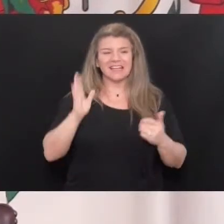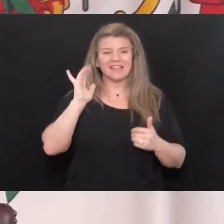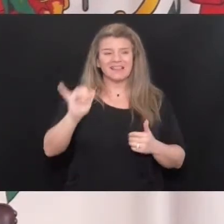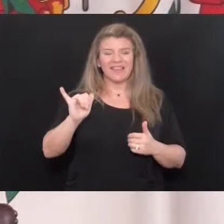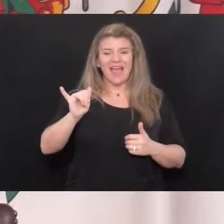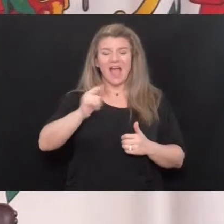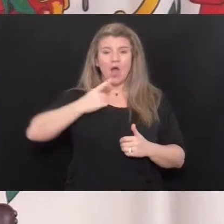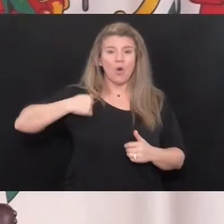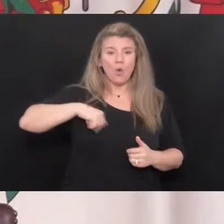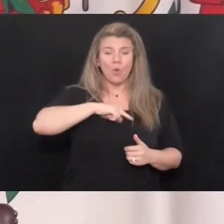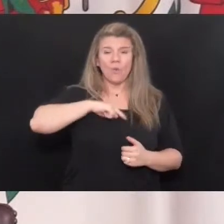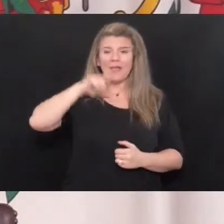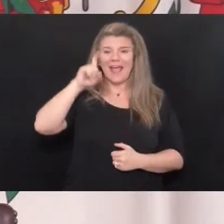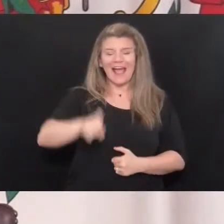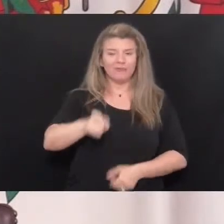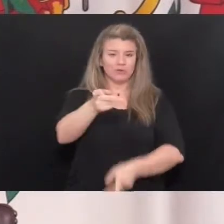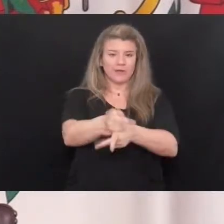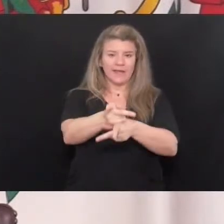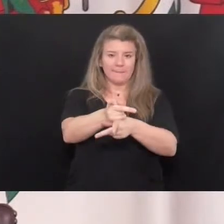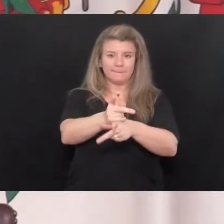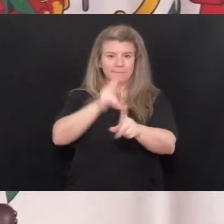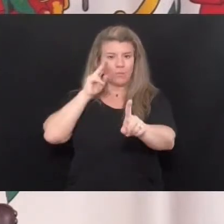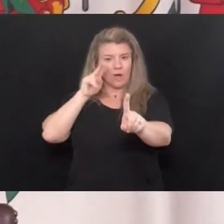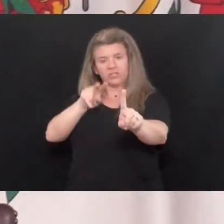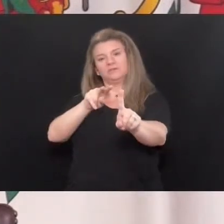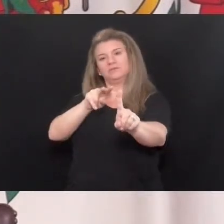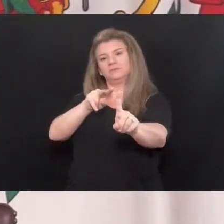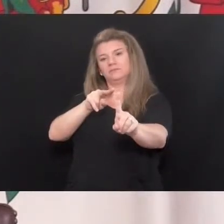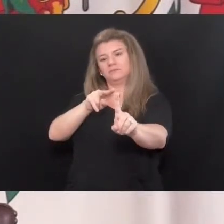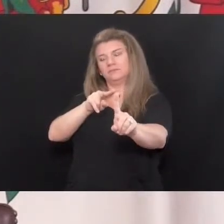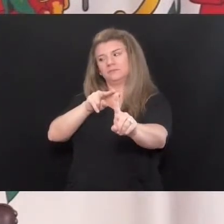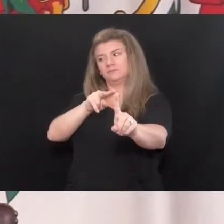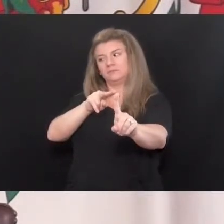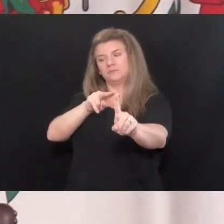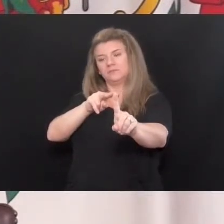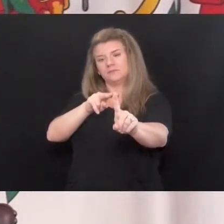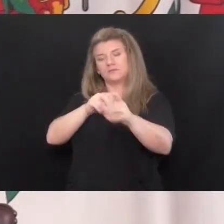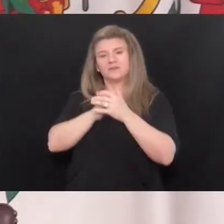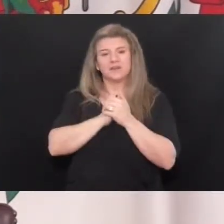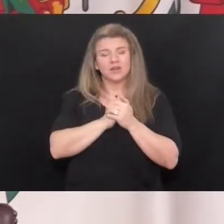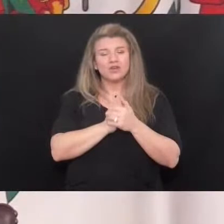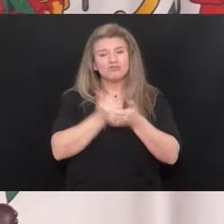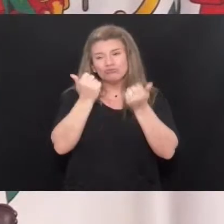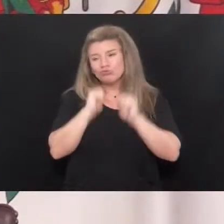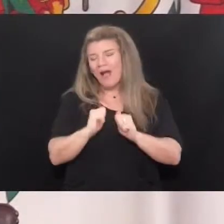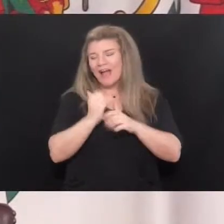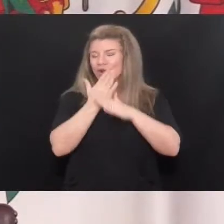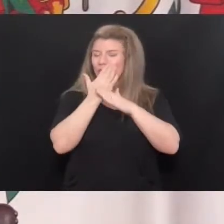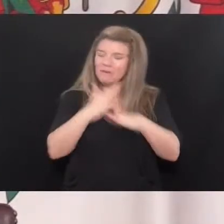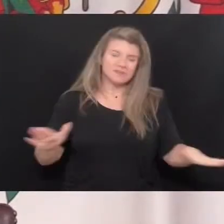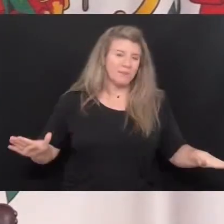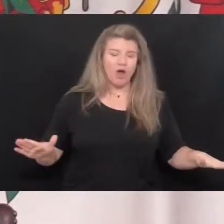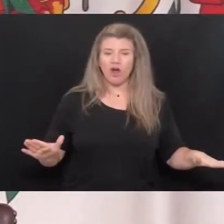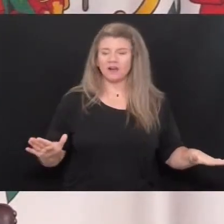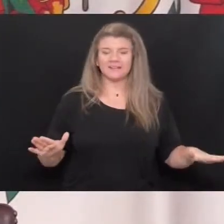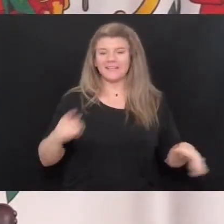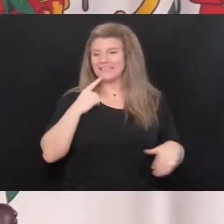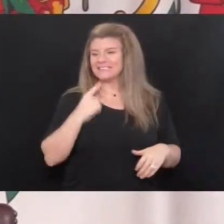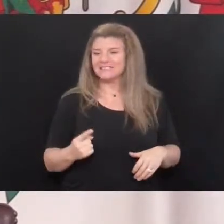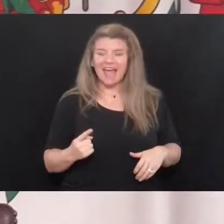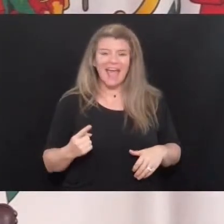got to keep our eye on the ball. You know, trying to rip us apart, you know, and say